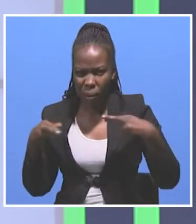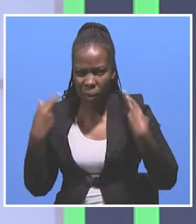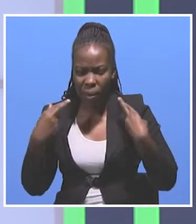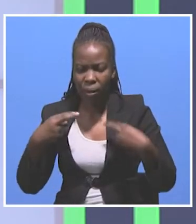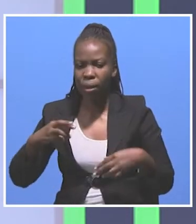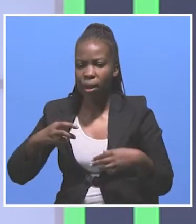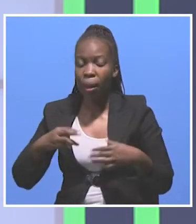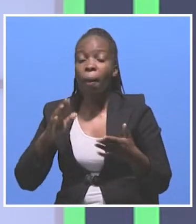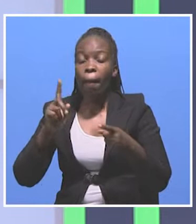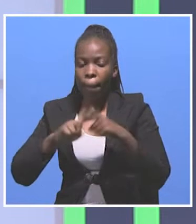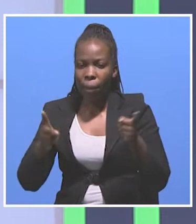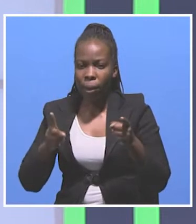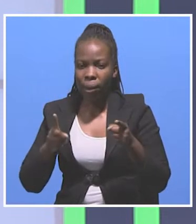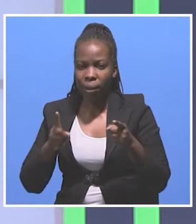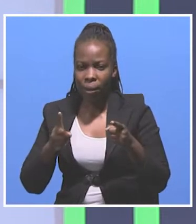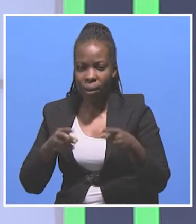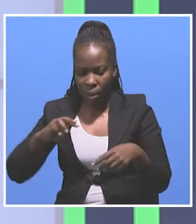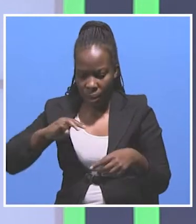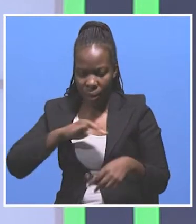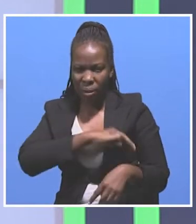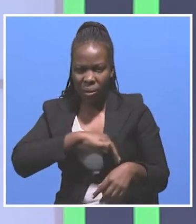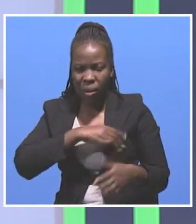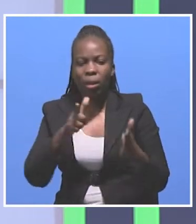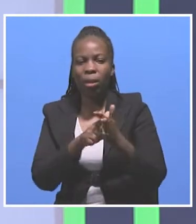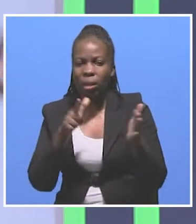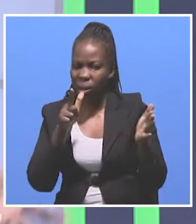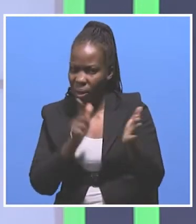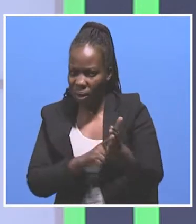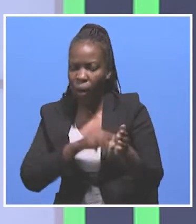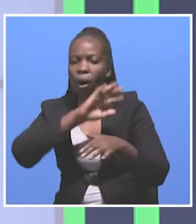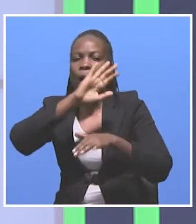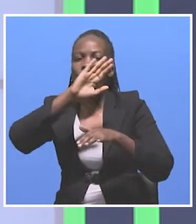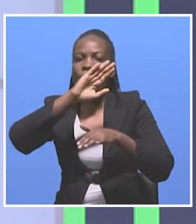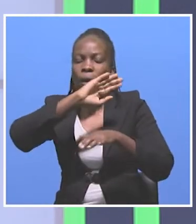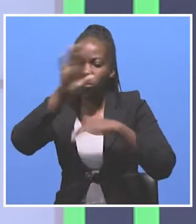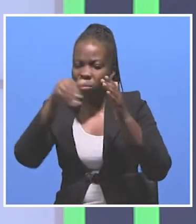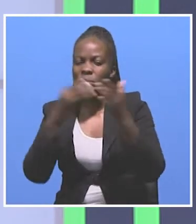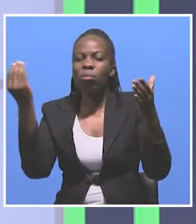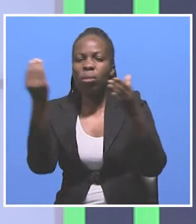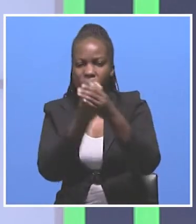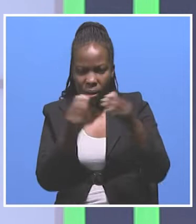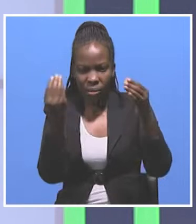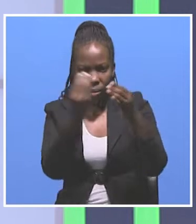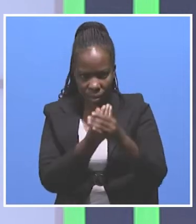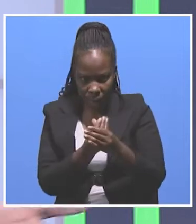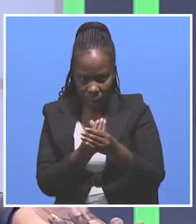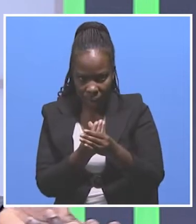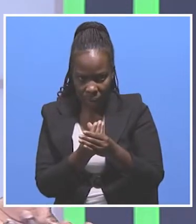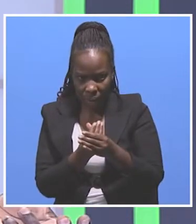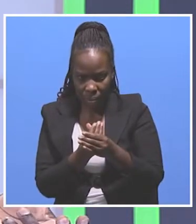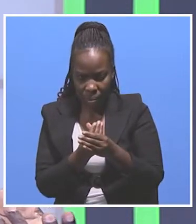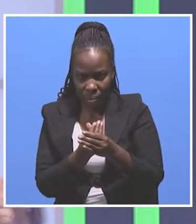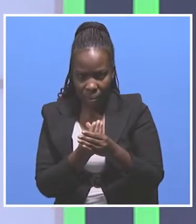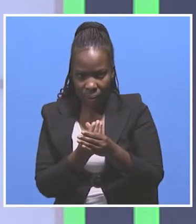a traditional issue, to being a legal issue, all the aspects of life, you understand that?